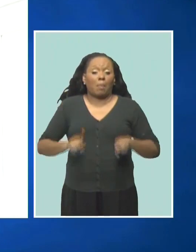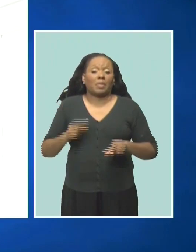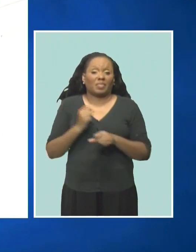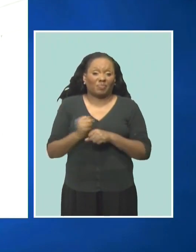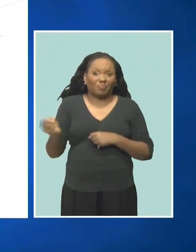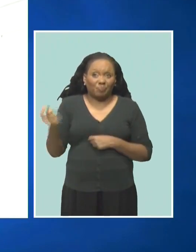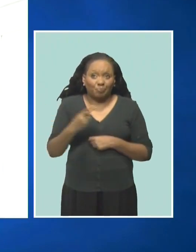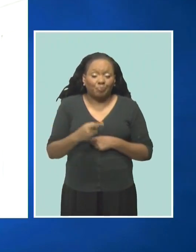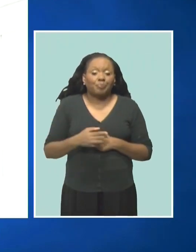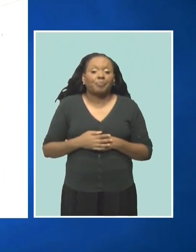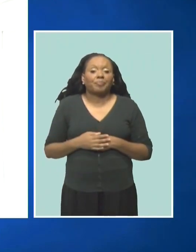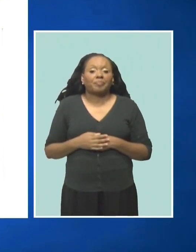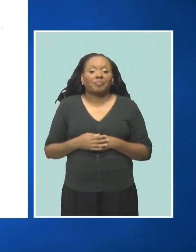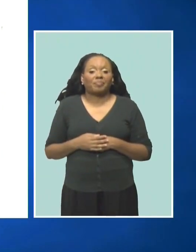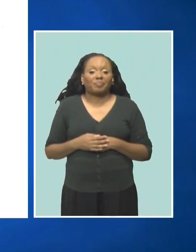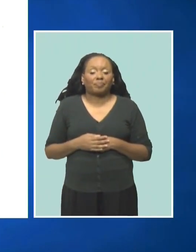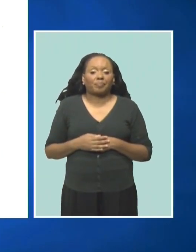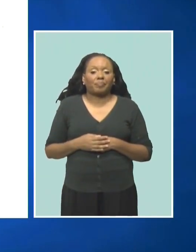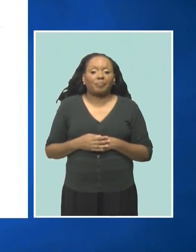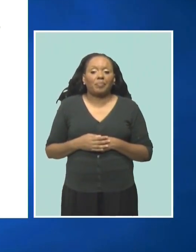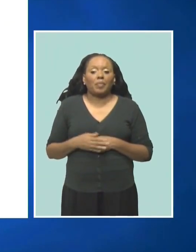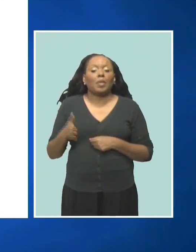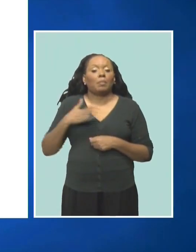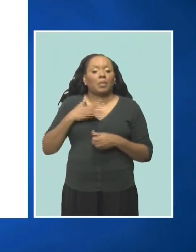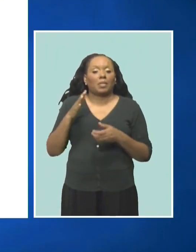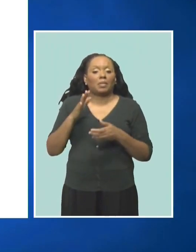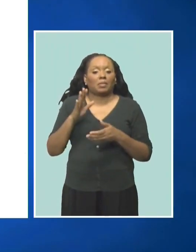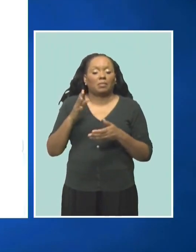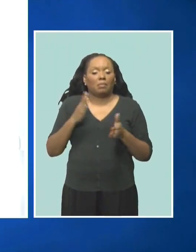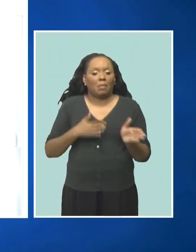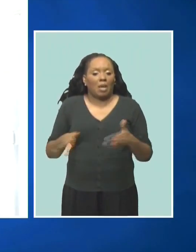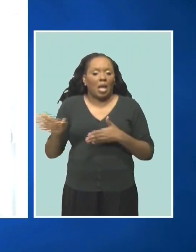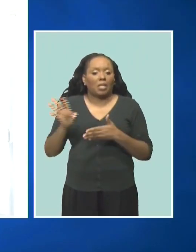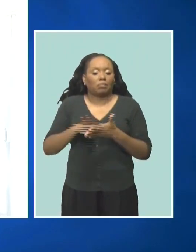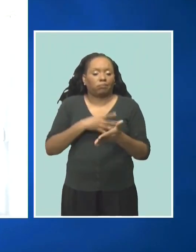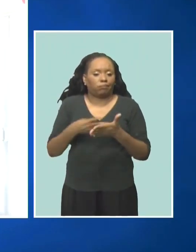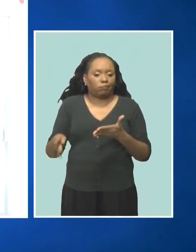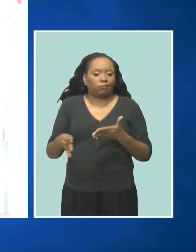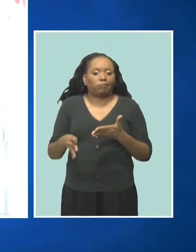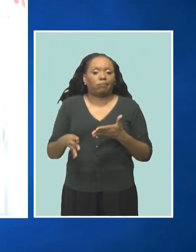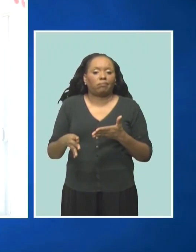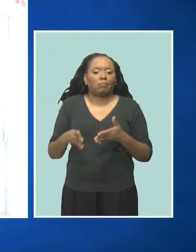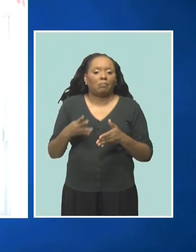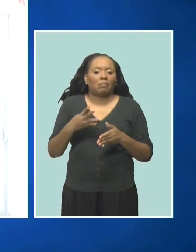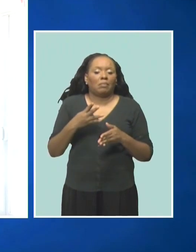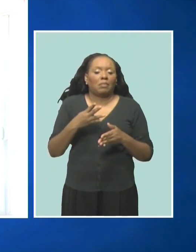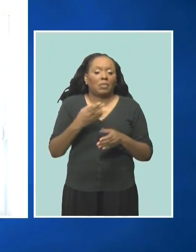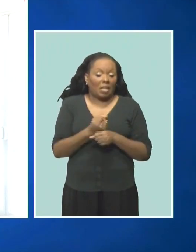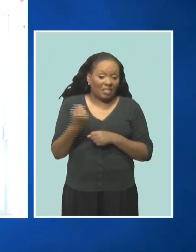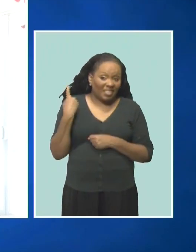going back to what was being done in 2023, what I started. And we can definitely make it happen for